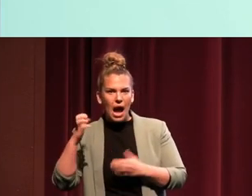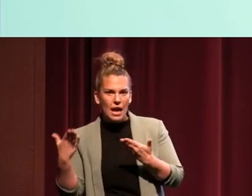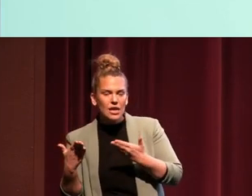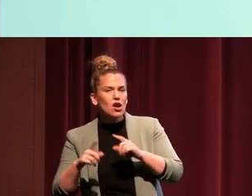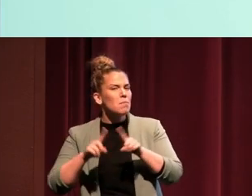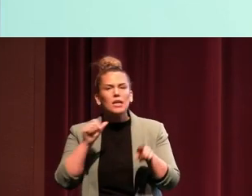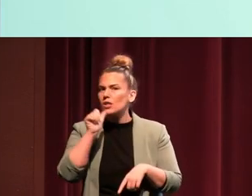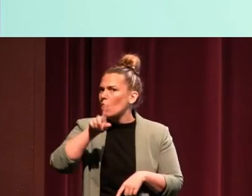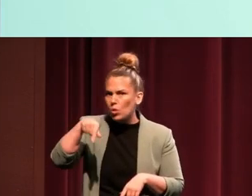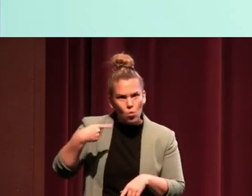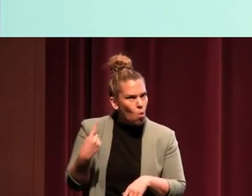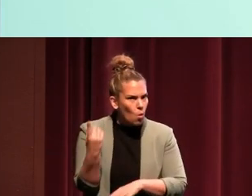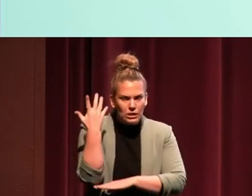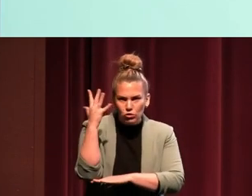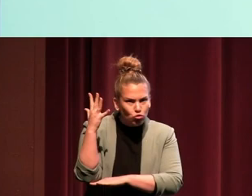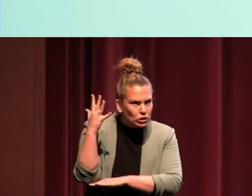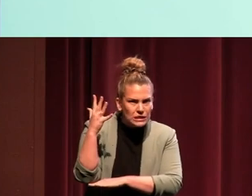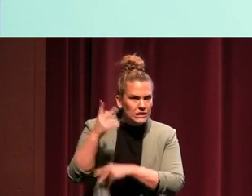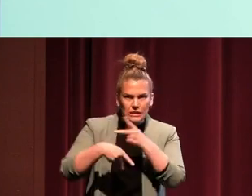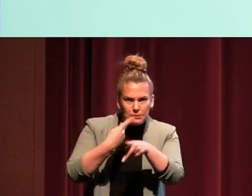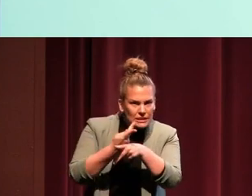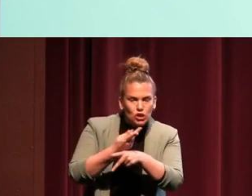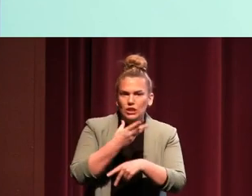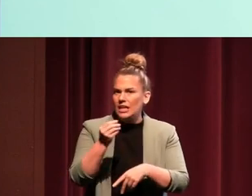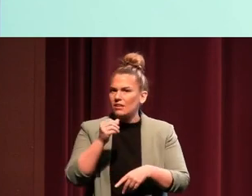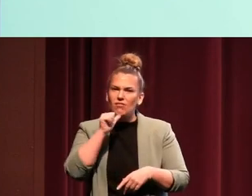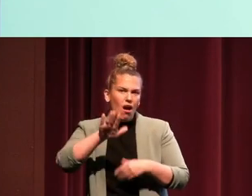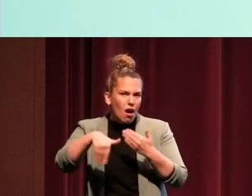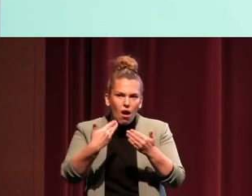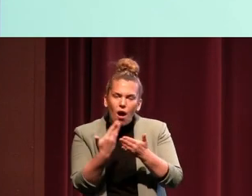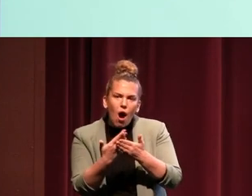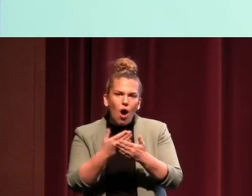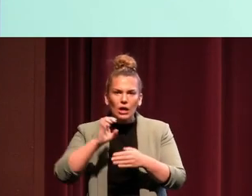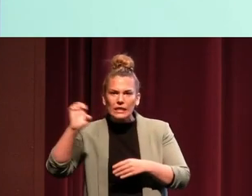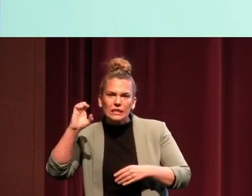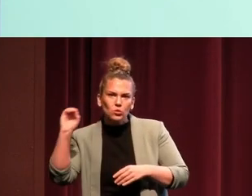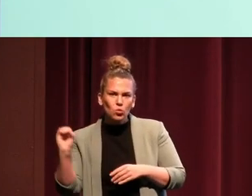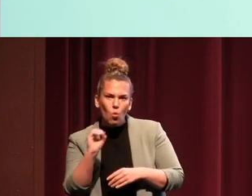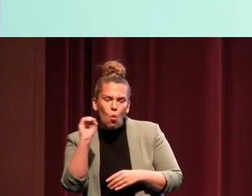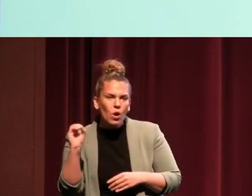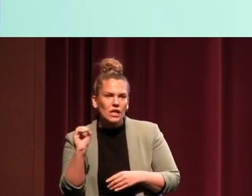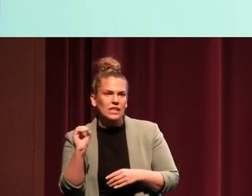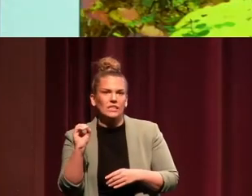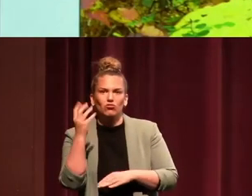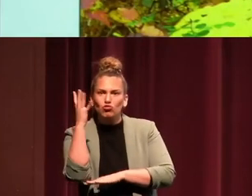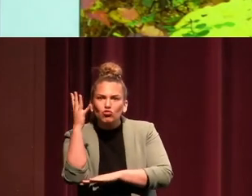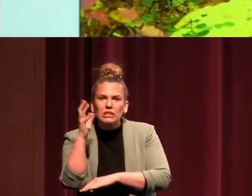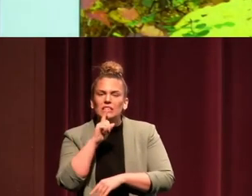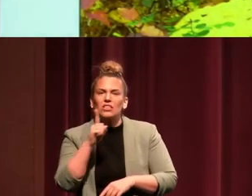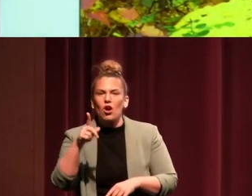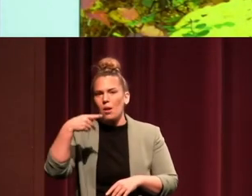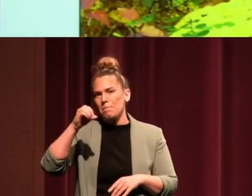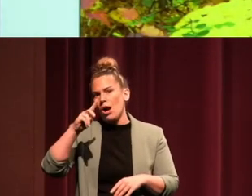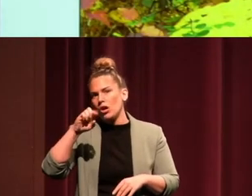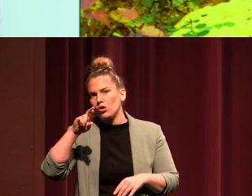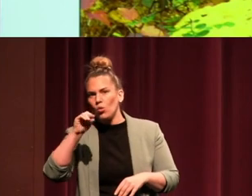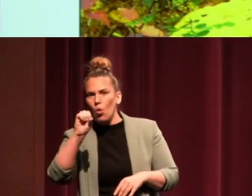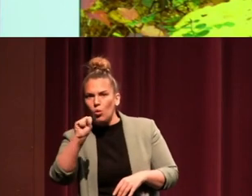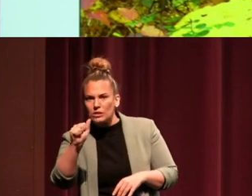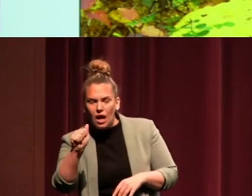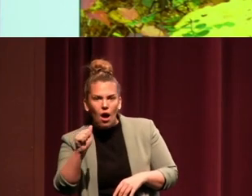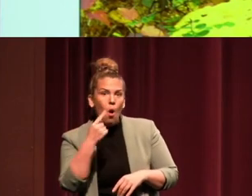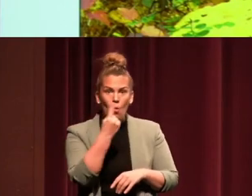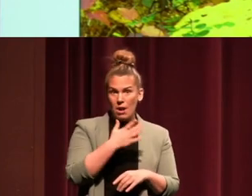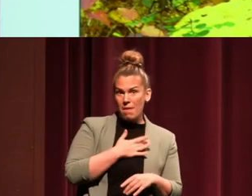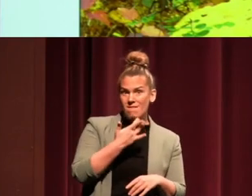species. And not all of the forest in eastern Oregon are these open park-like ponderosa pine stands. One of my favorite